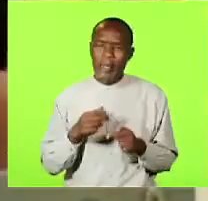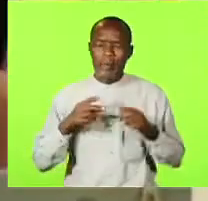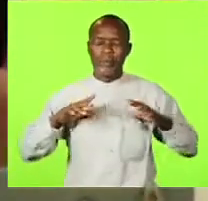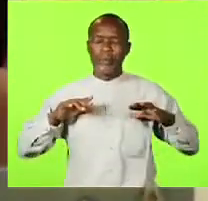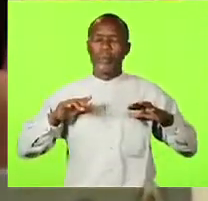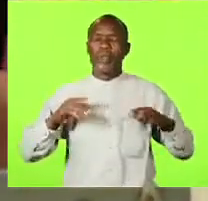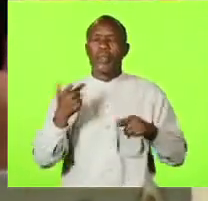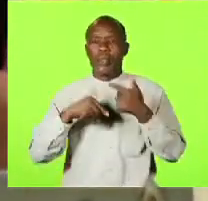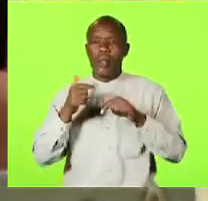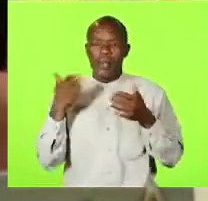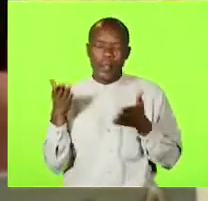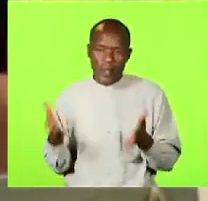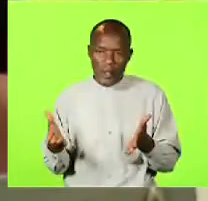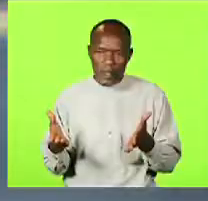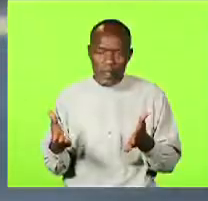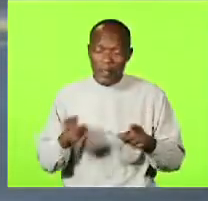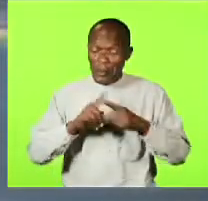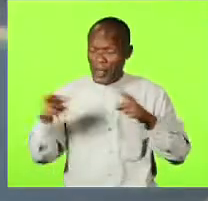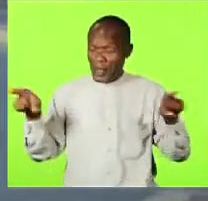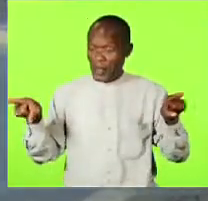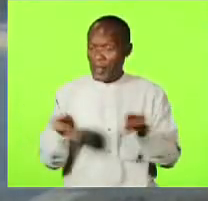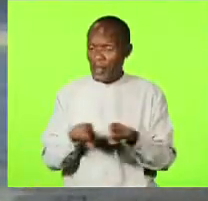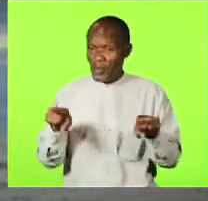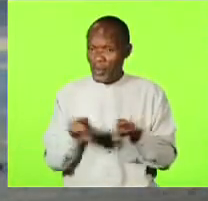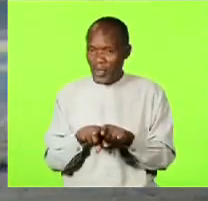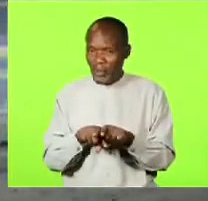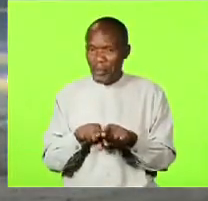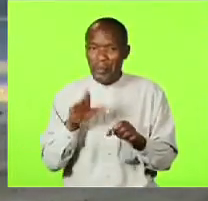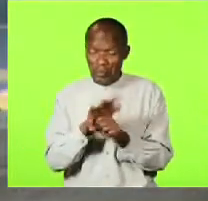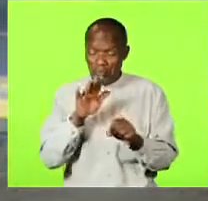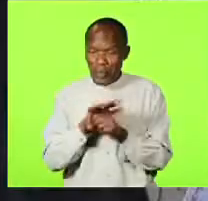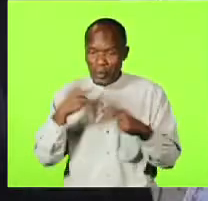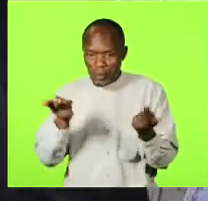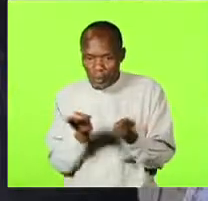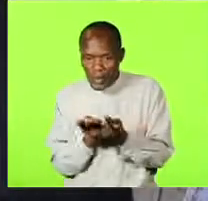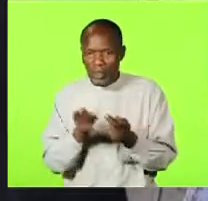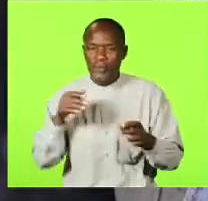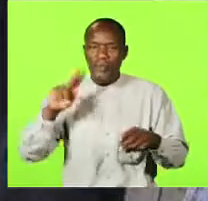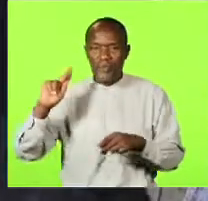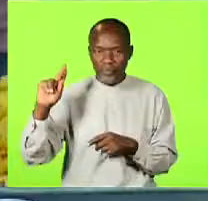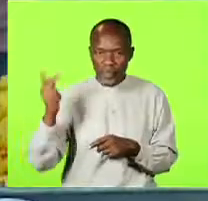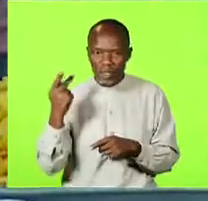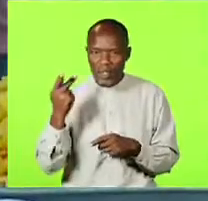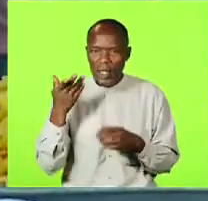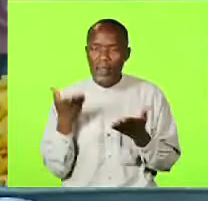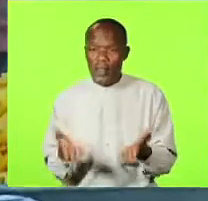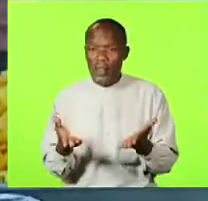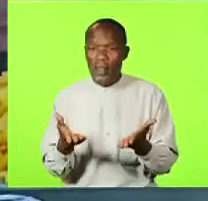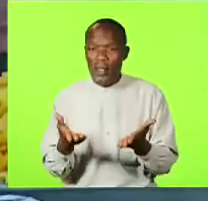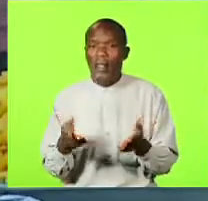However, like many places and environments around parts of Kenya, what happens on the surface can be somewhat deceiving.